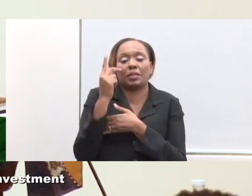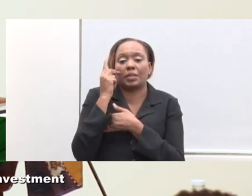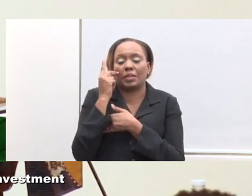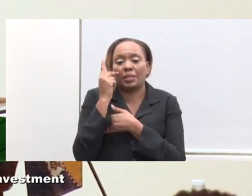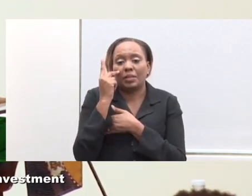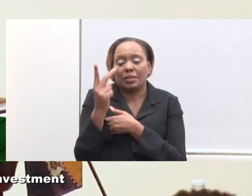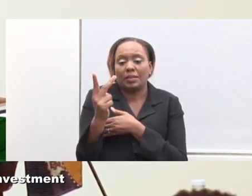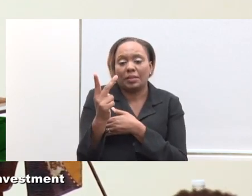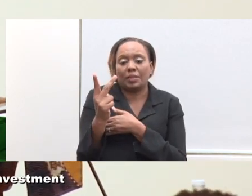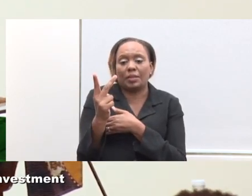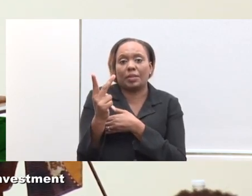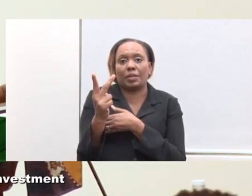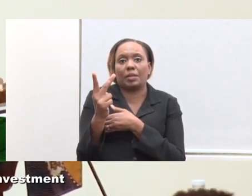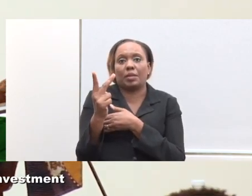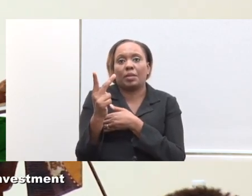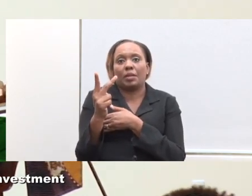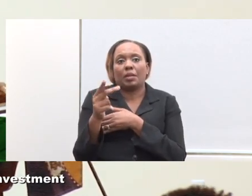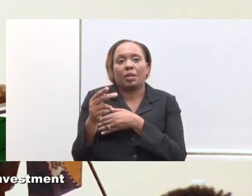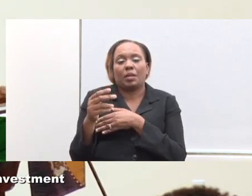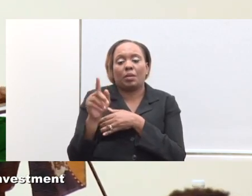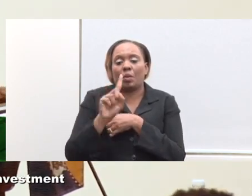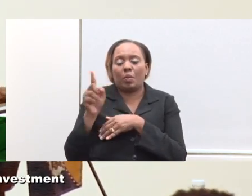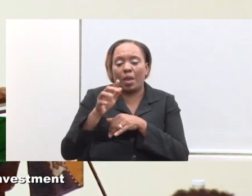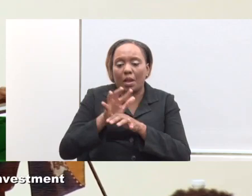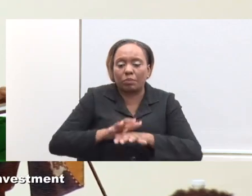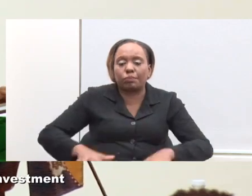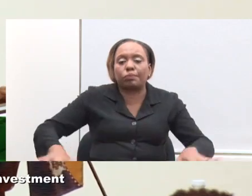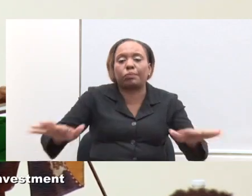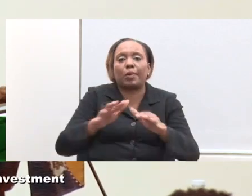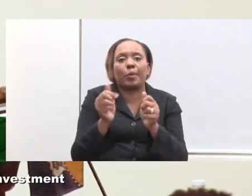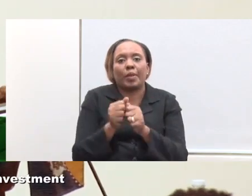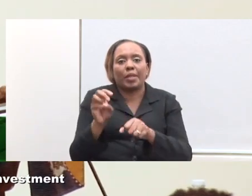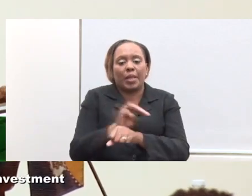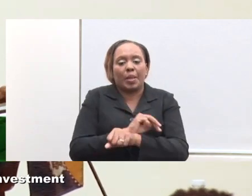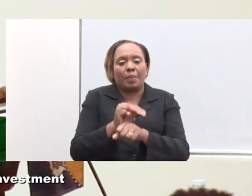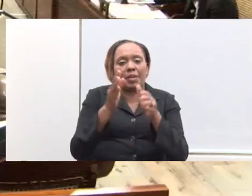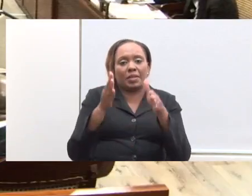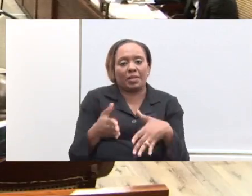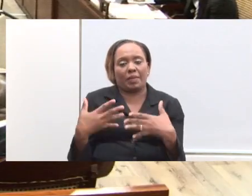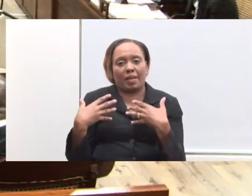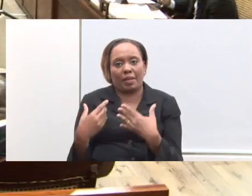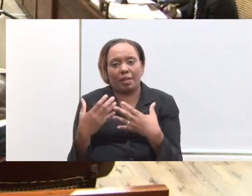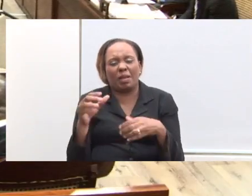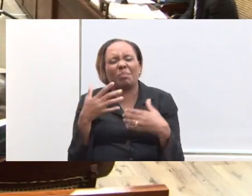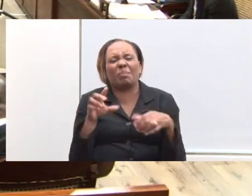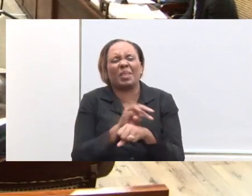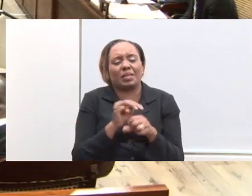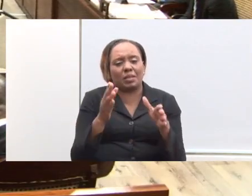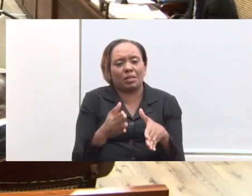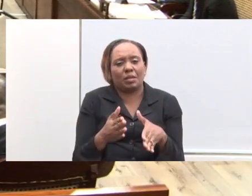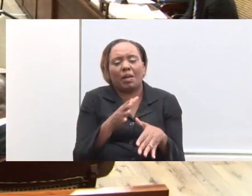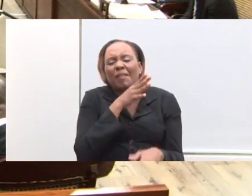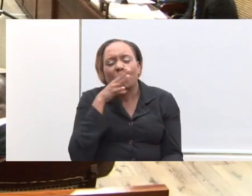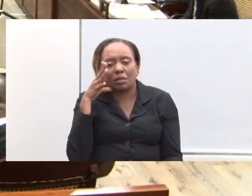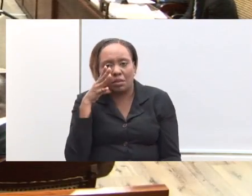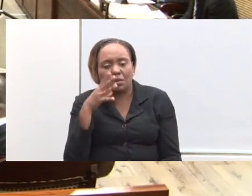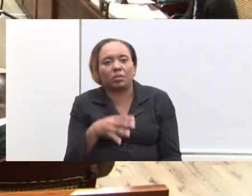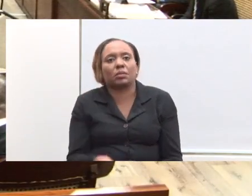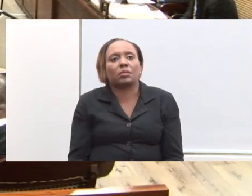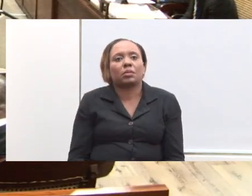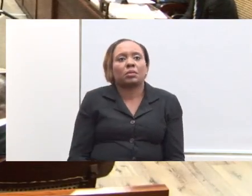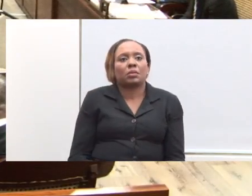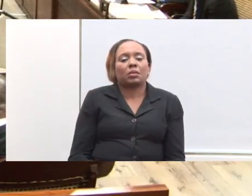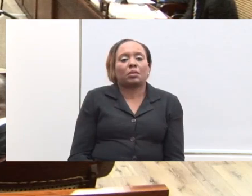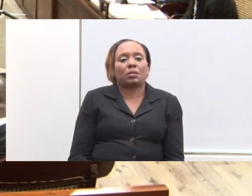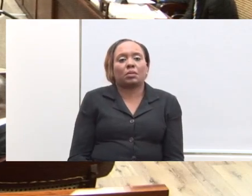exactly where the expansion is going to come, both from the BAMC lands as well as the